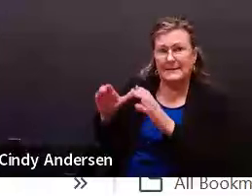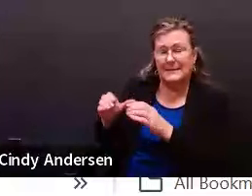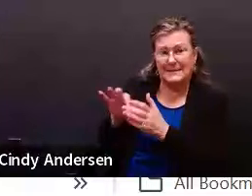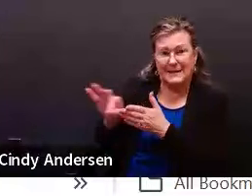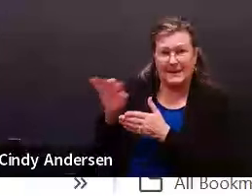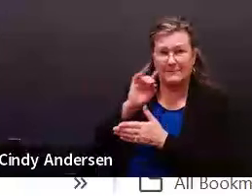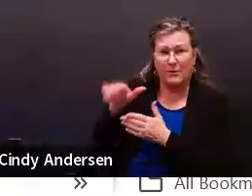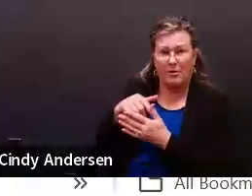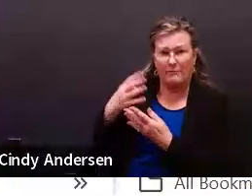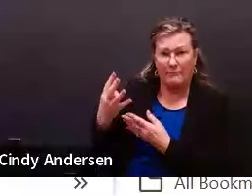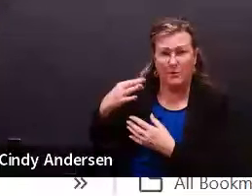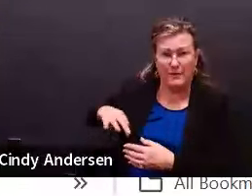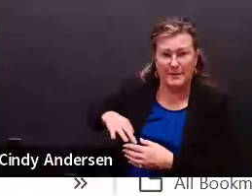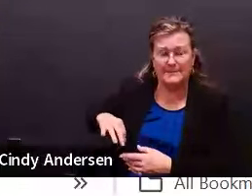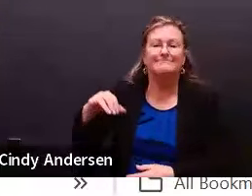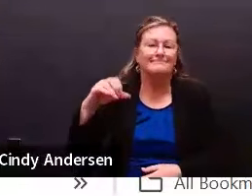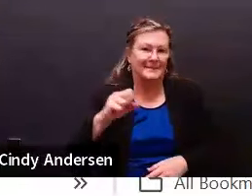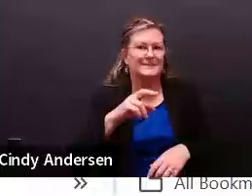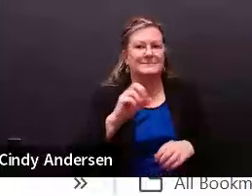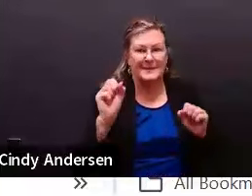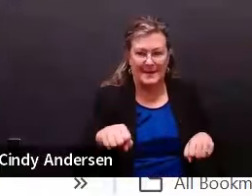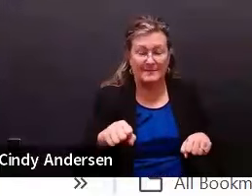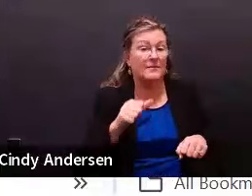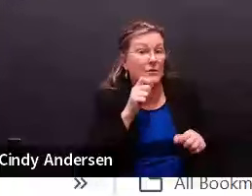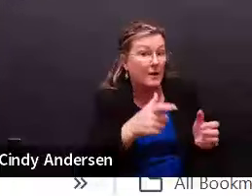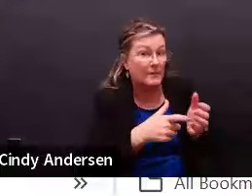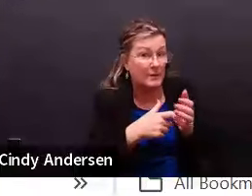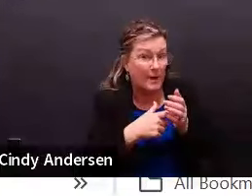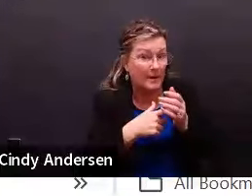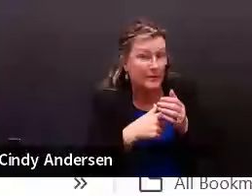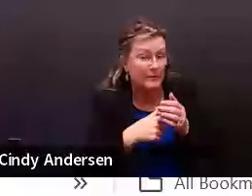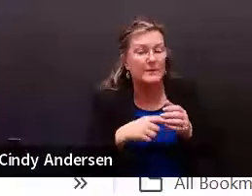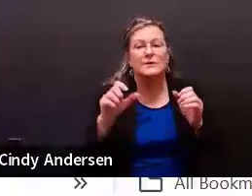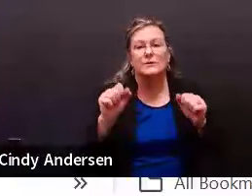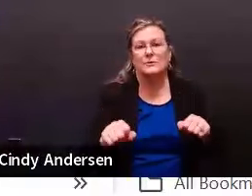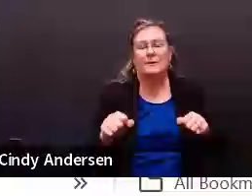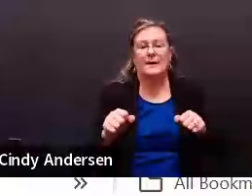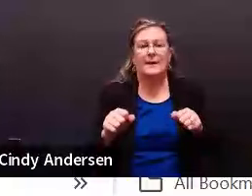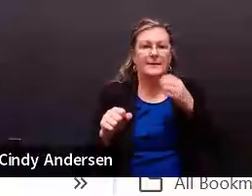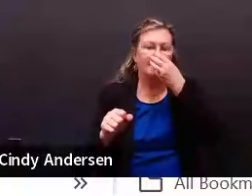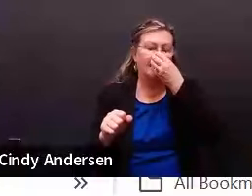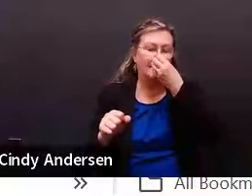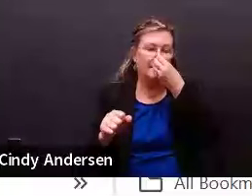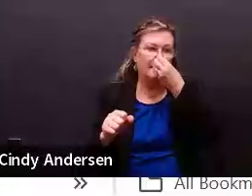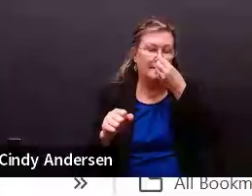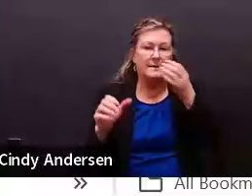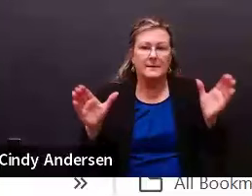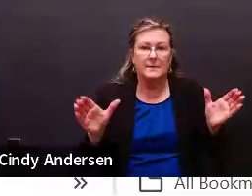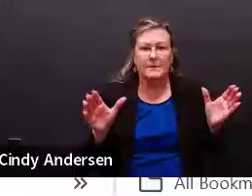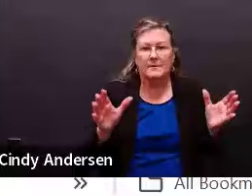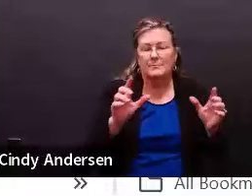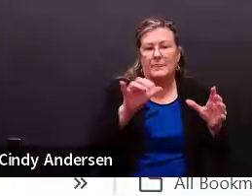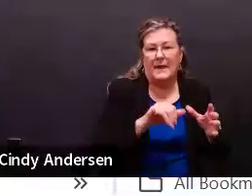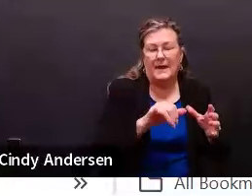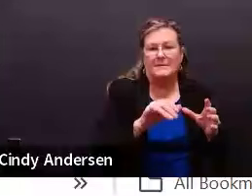for Yep. all 4 credits. They sure can, but Yes. they're not required. They're not required. Right. So you can be pushing that essential elements instruction into a gen